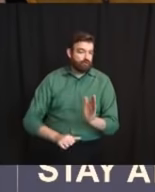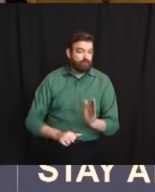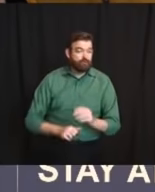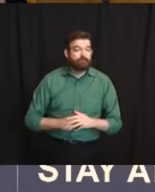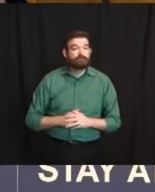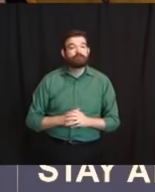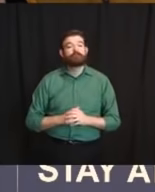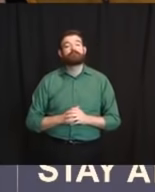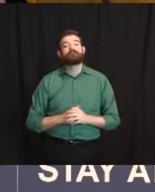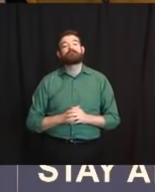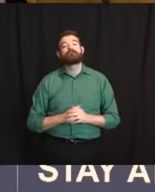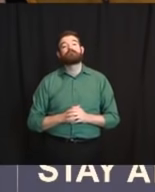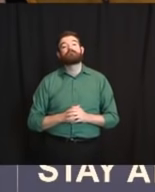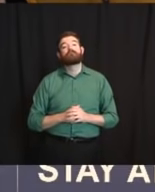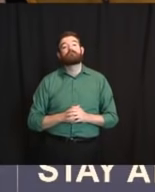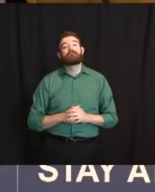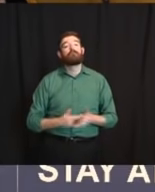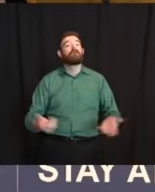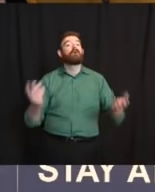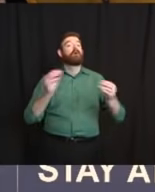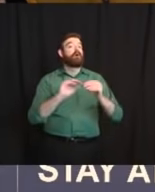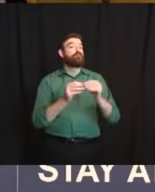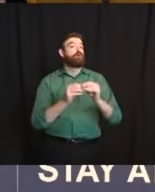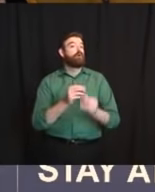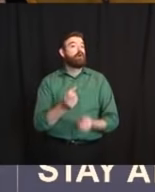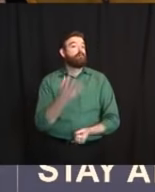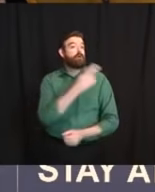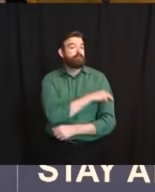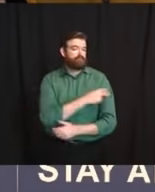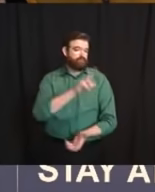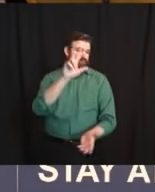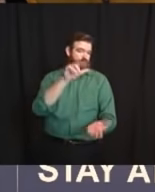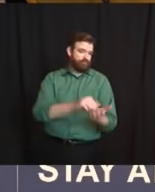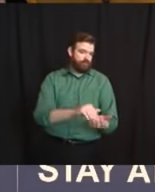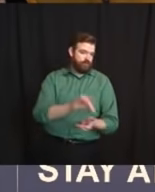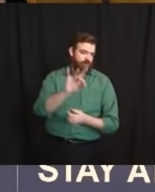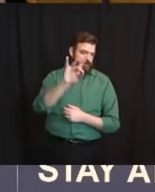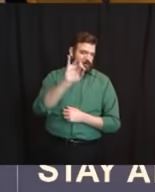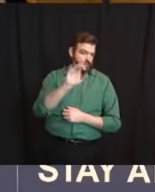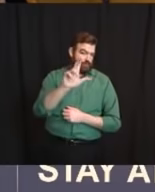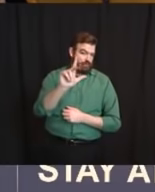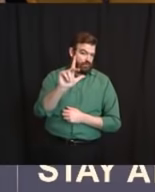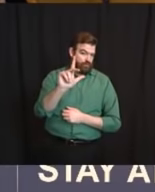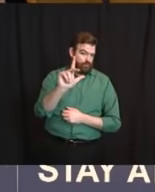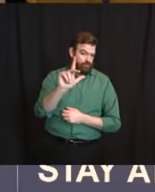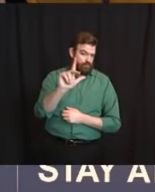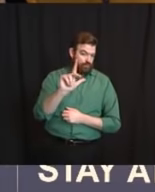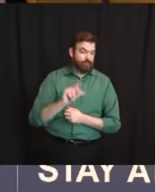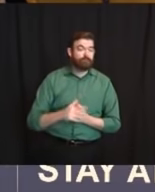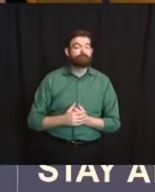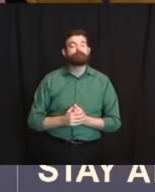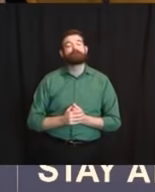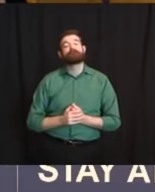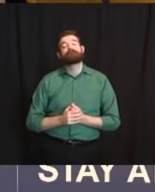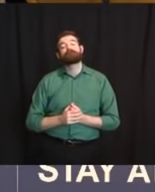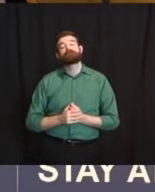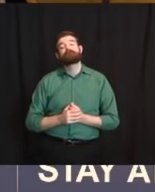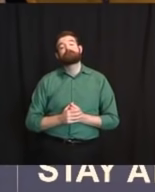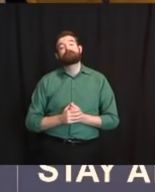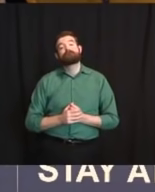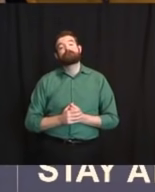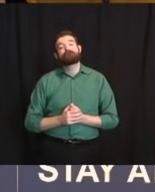down to 3,823 of COVID-19 positive patients and persons under investigation.